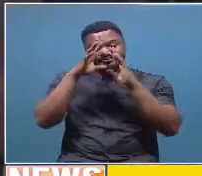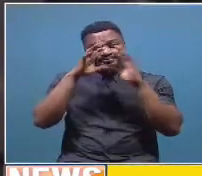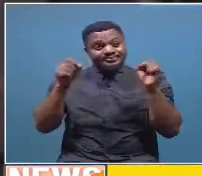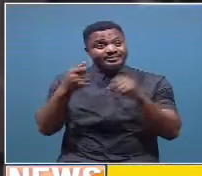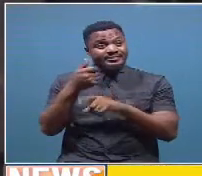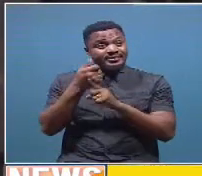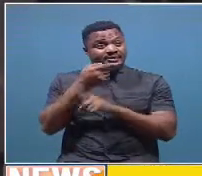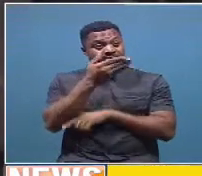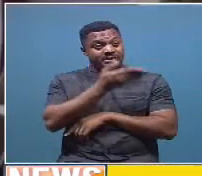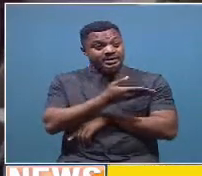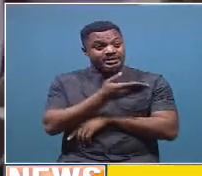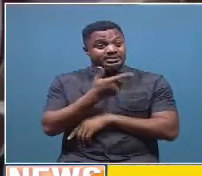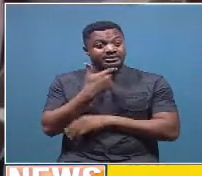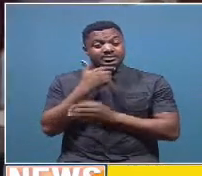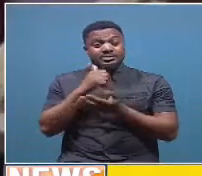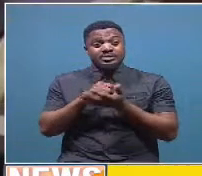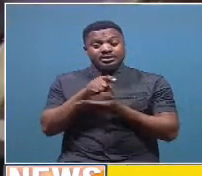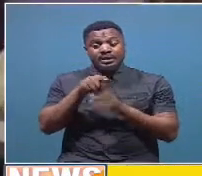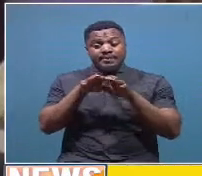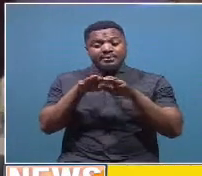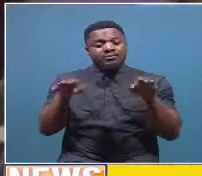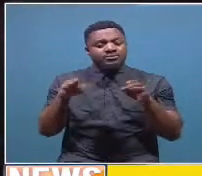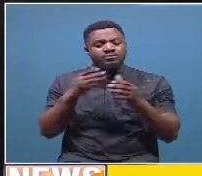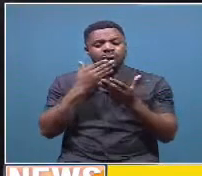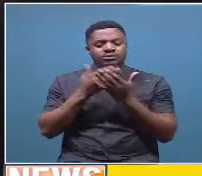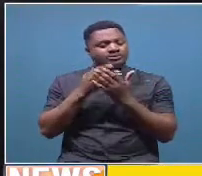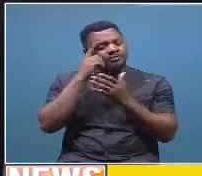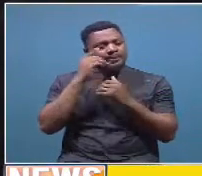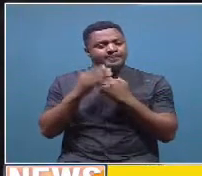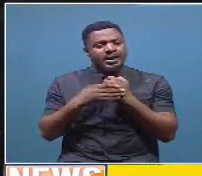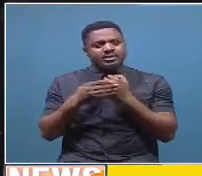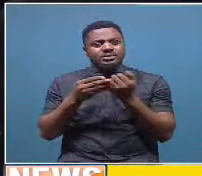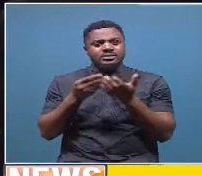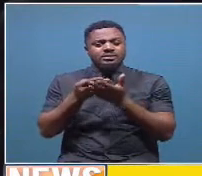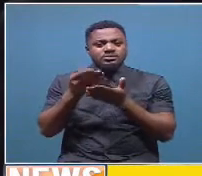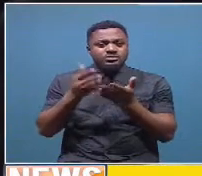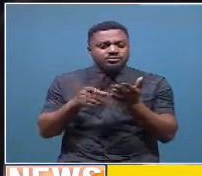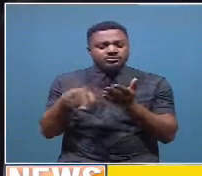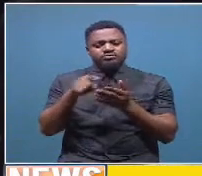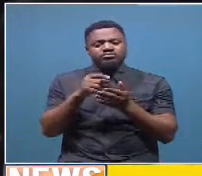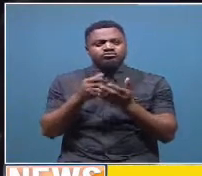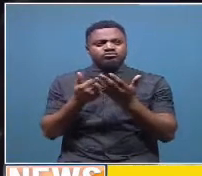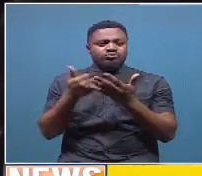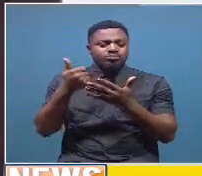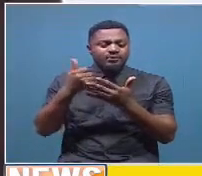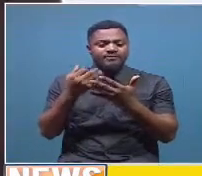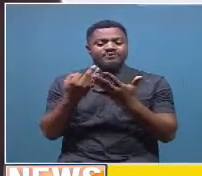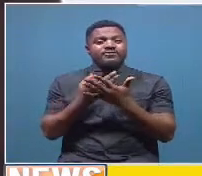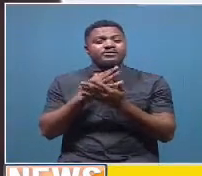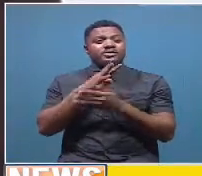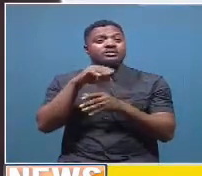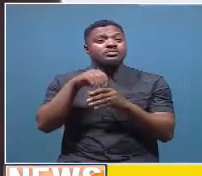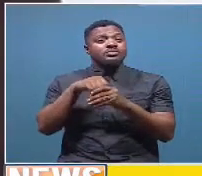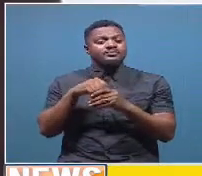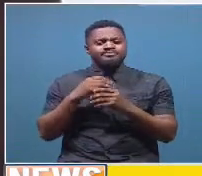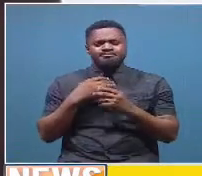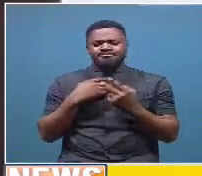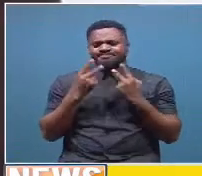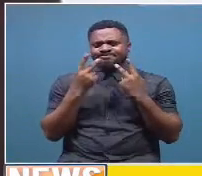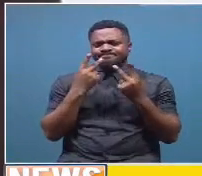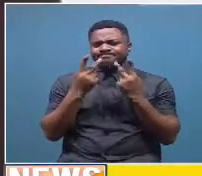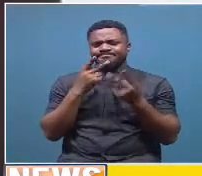Mahmoud Bawumia, said the platform is good for banks and customers to promote financial inclusion. I see